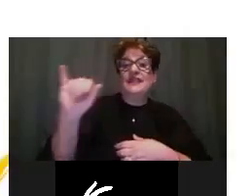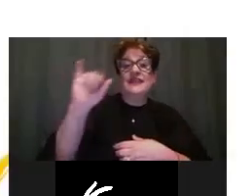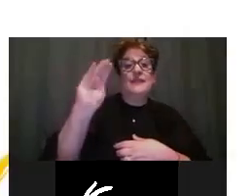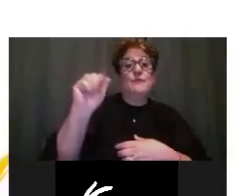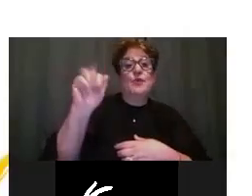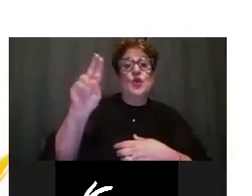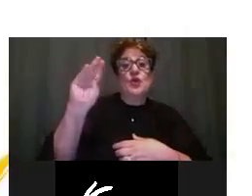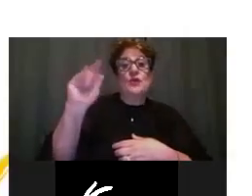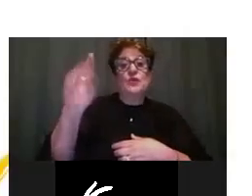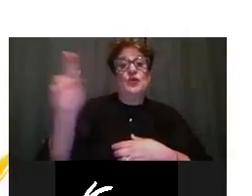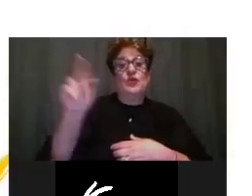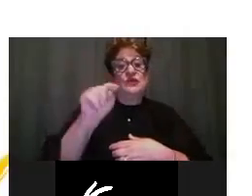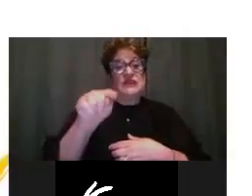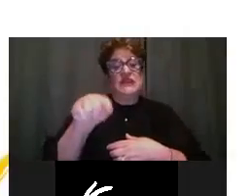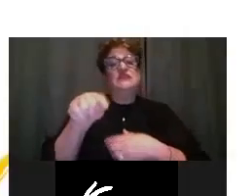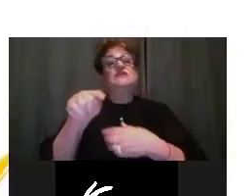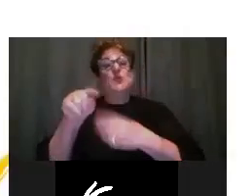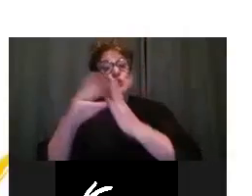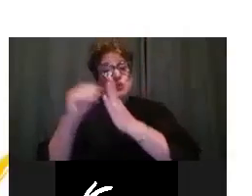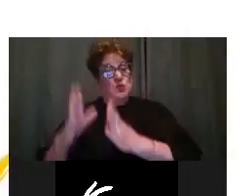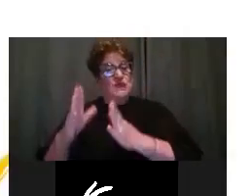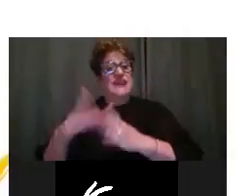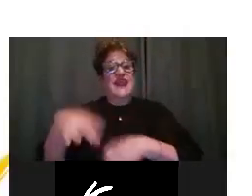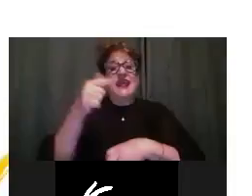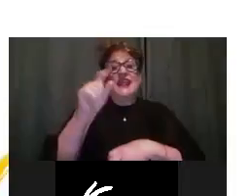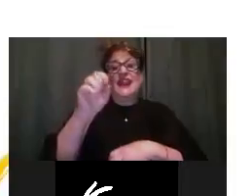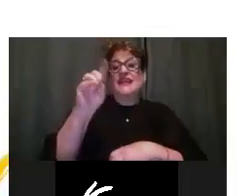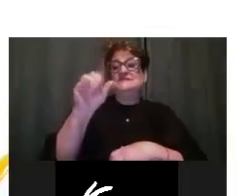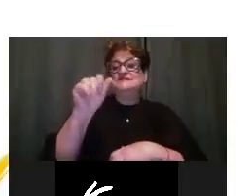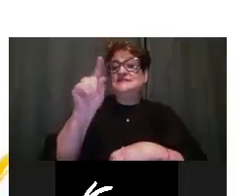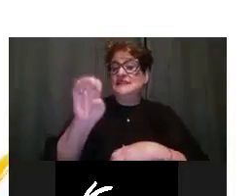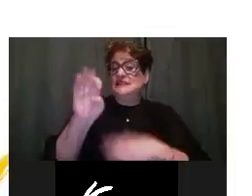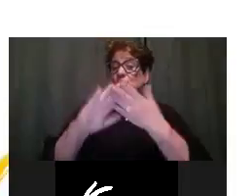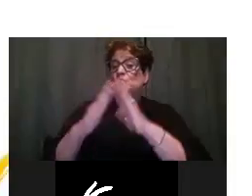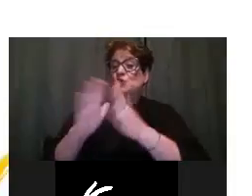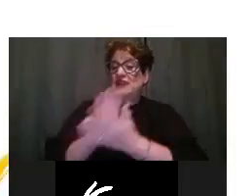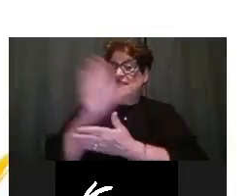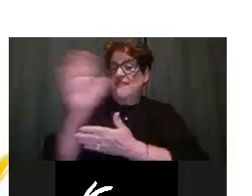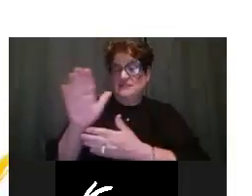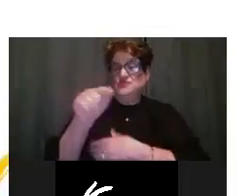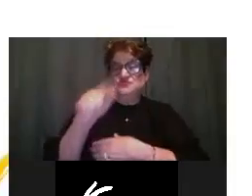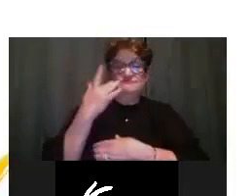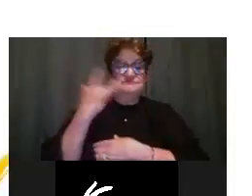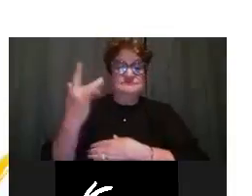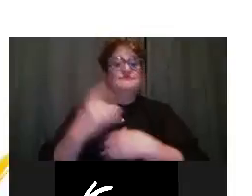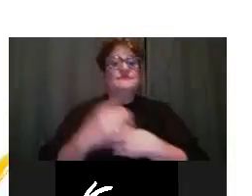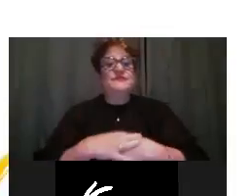a student at Glendale Community College. So I will hand it back over to you, Imani, and welcome panelists.